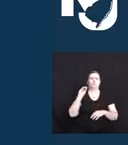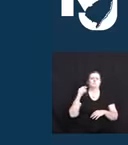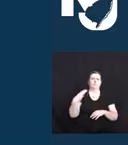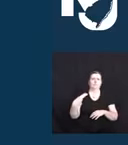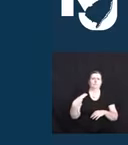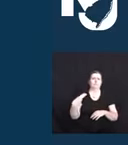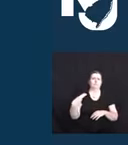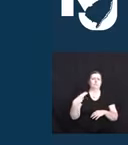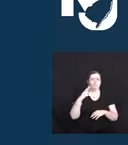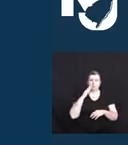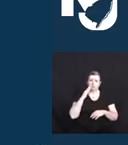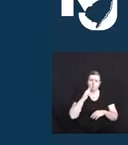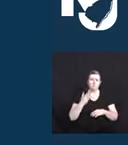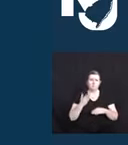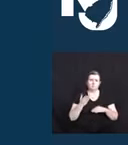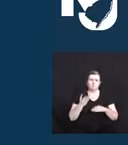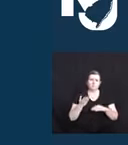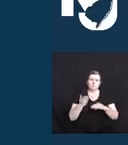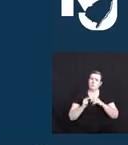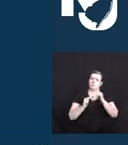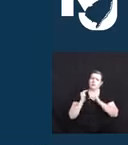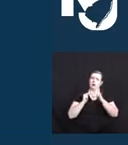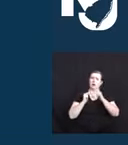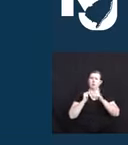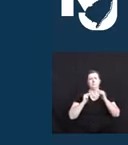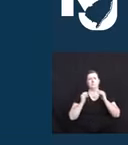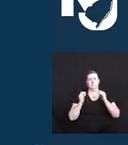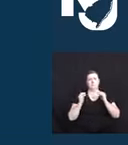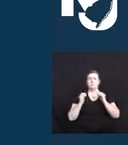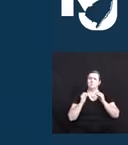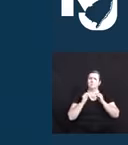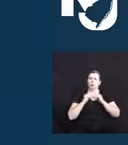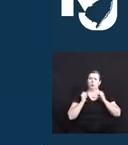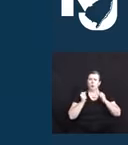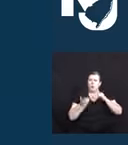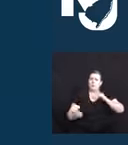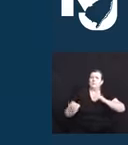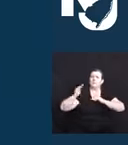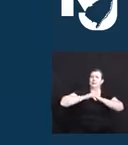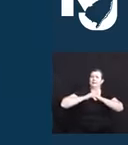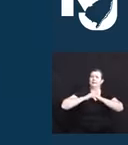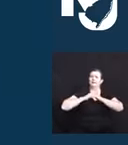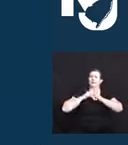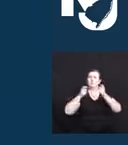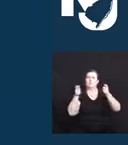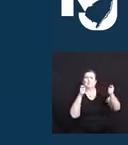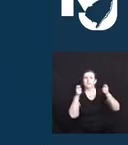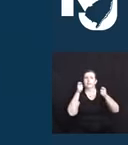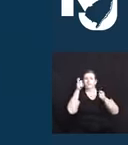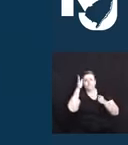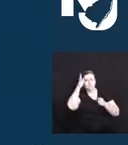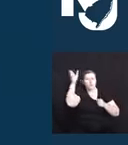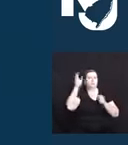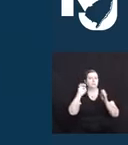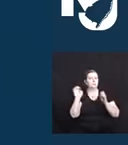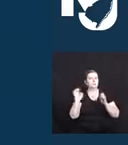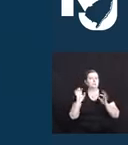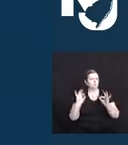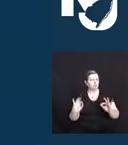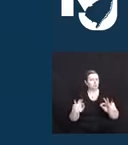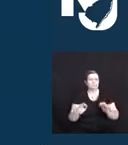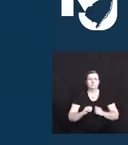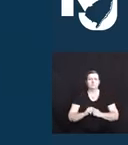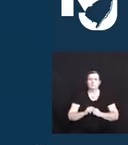response efforts and implements initiatives that address key public health challenges, such as reducing disparities and